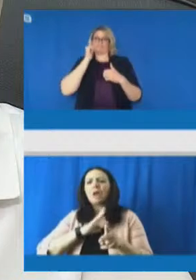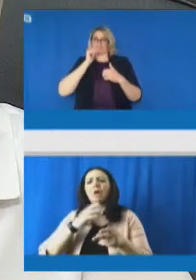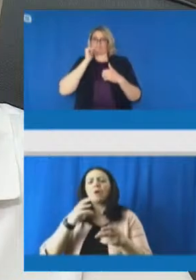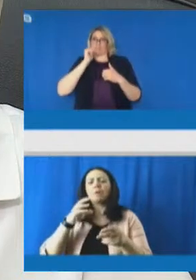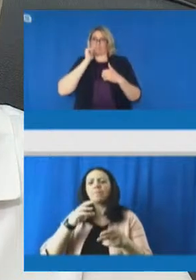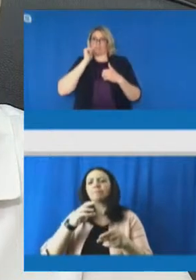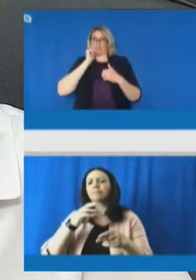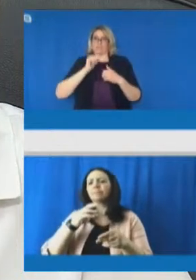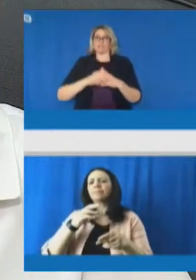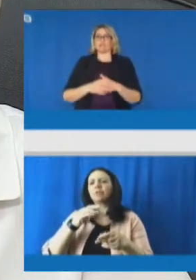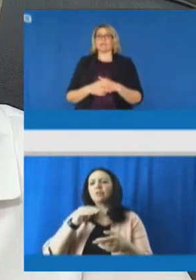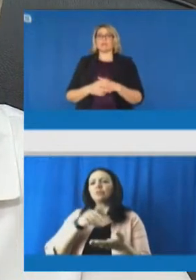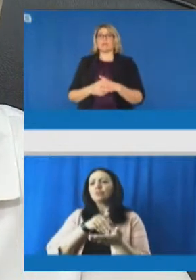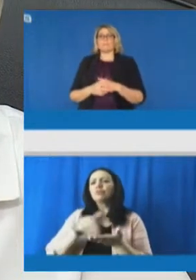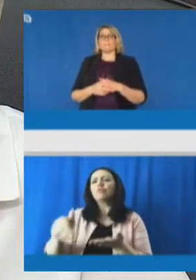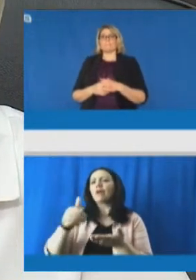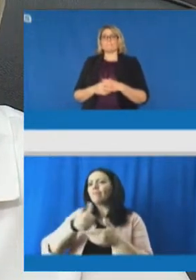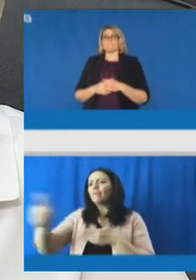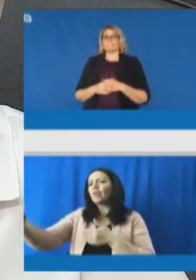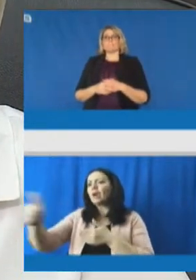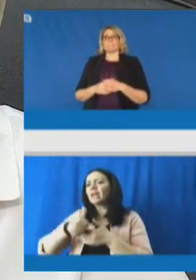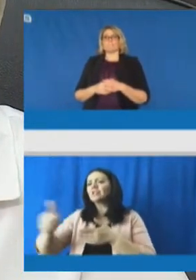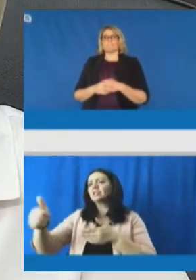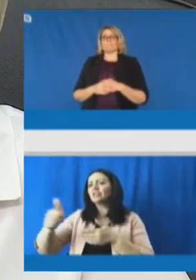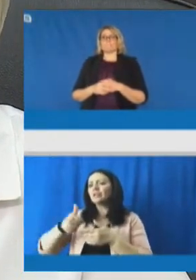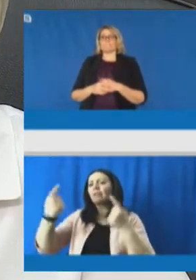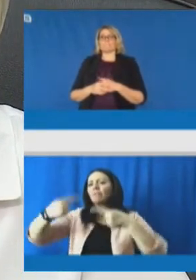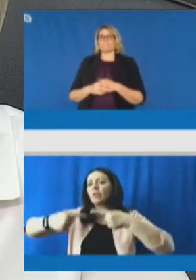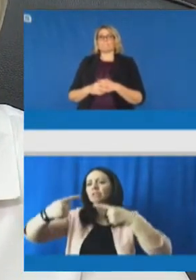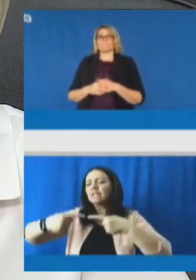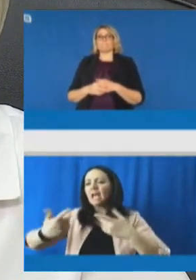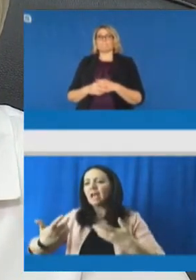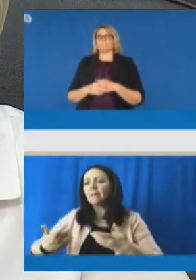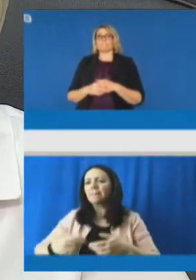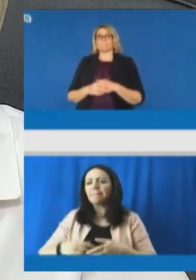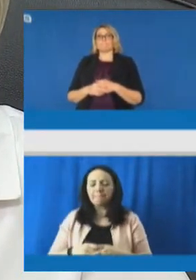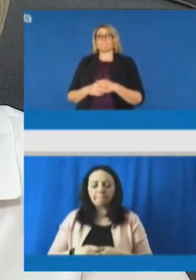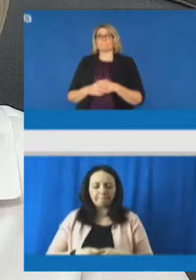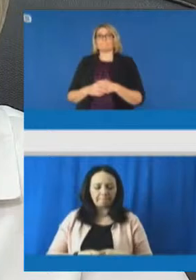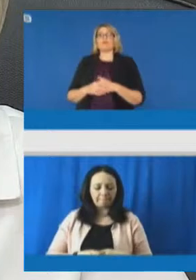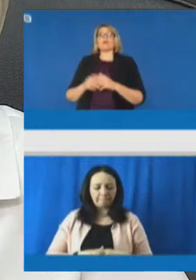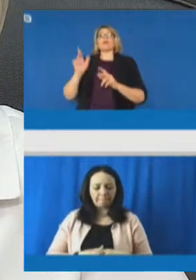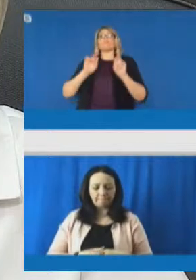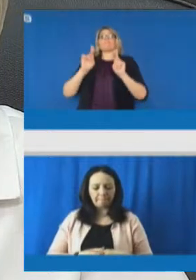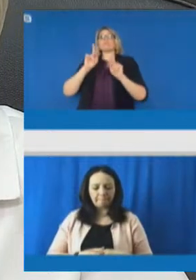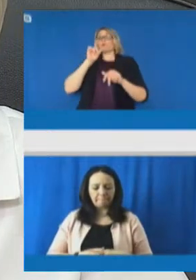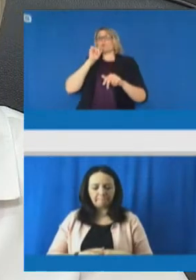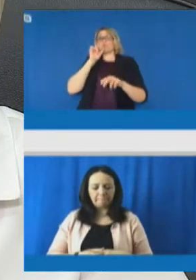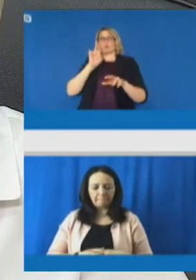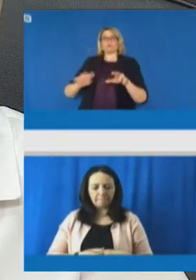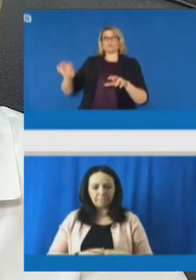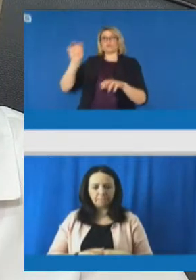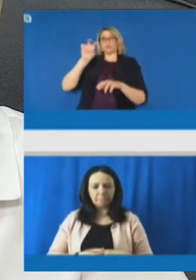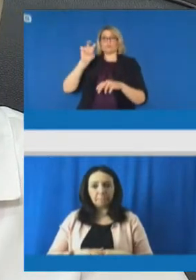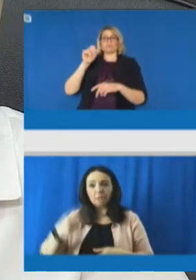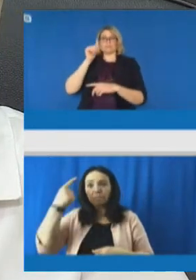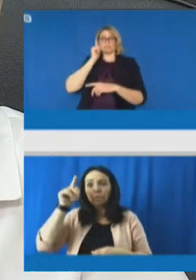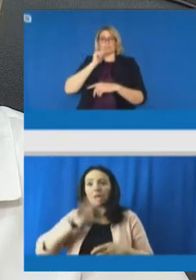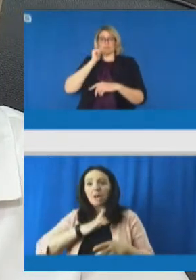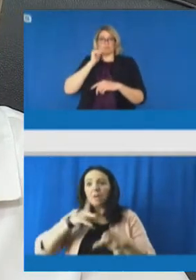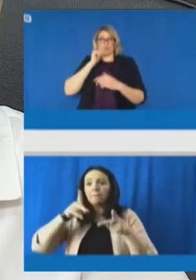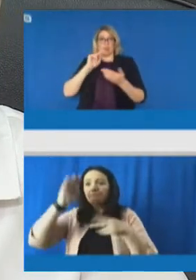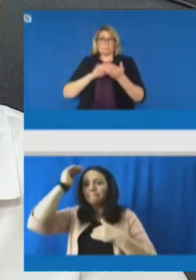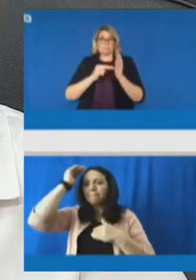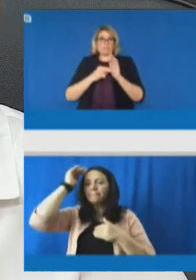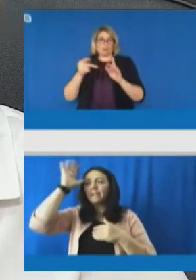I don't think I can answer that today, and I don't think I could answer a yes. I think that as we